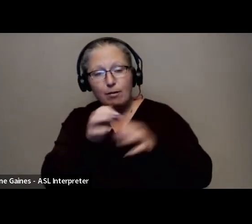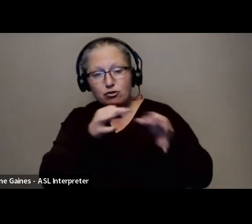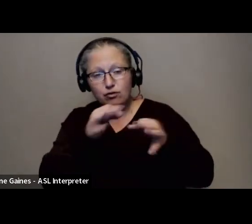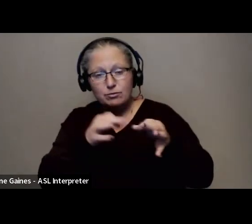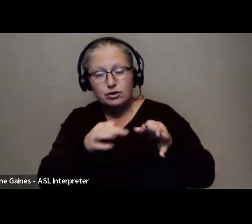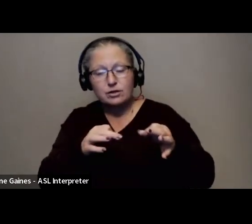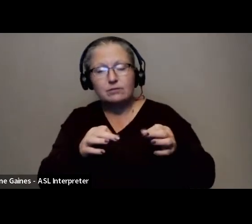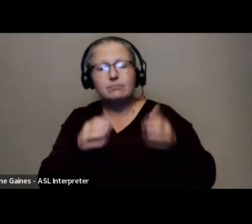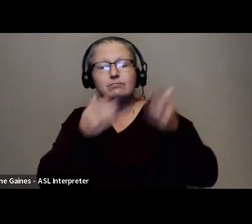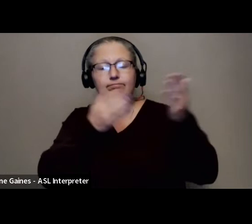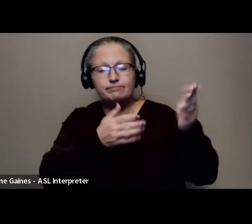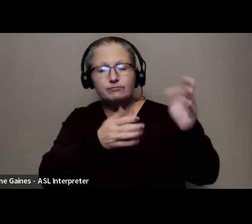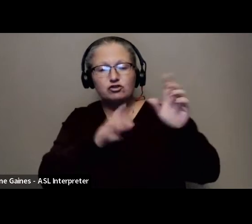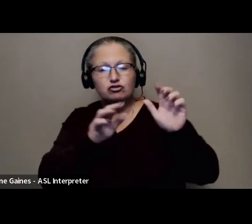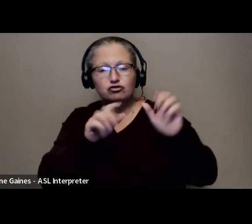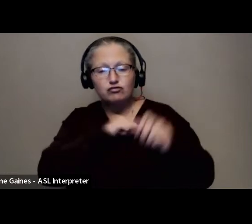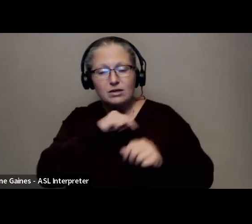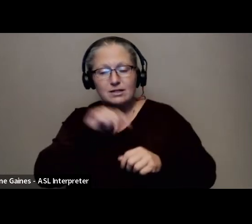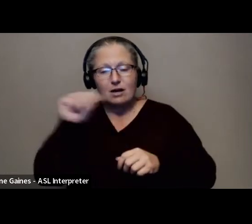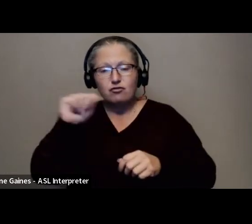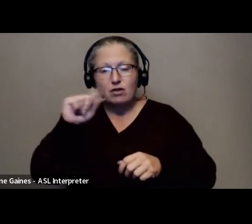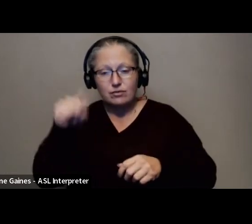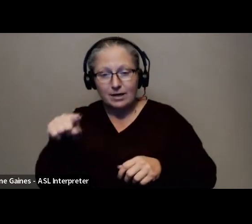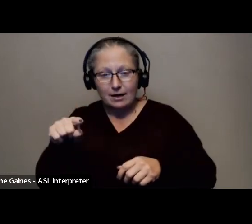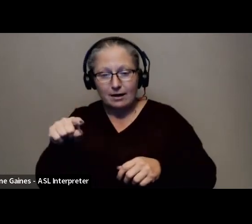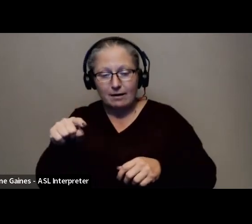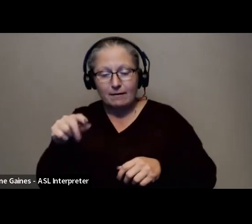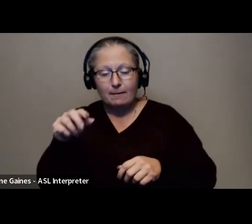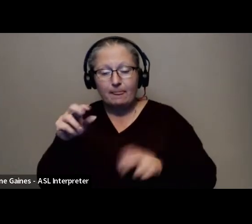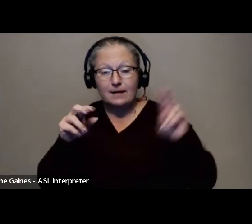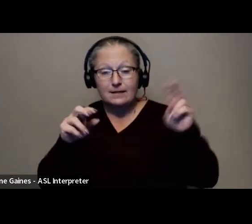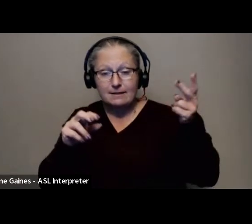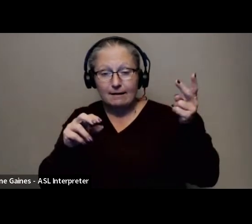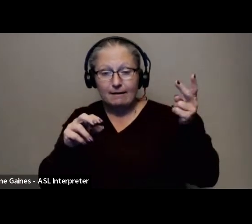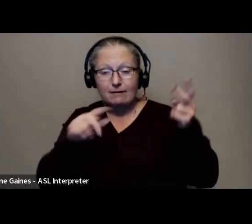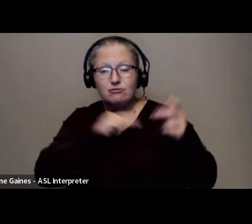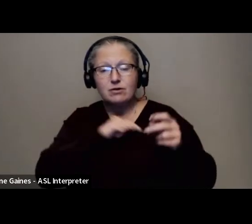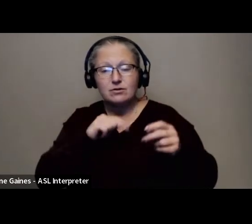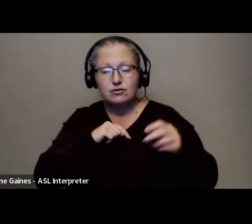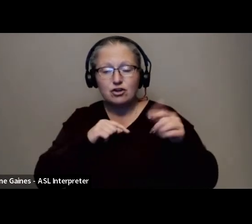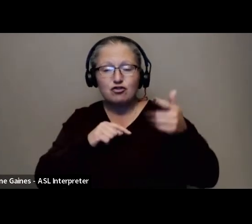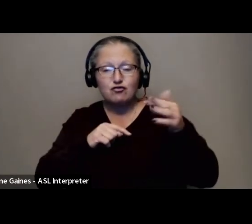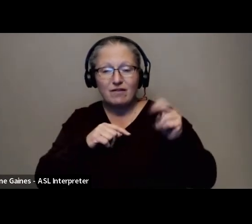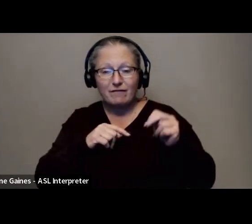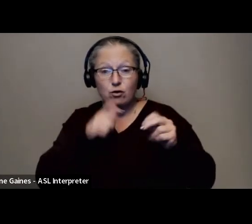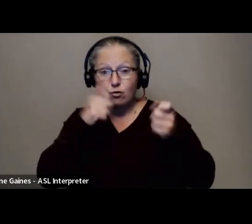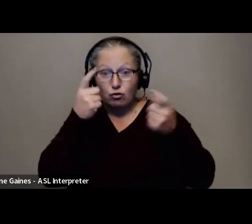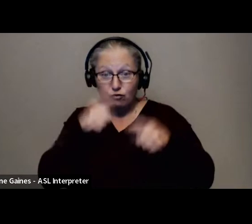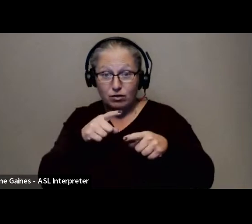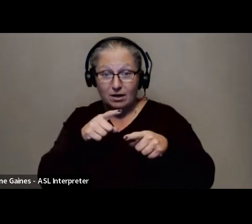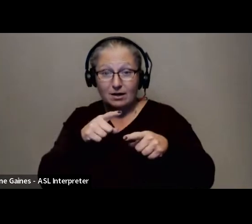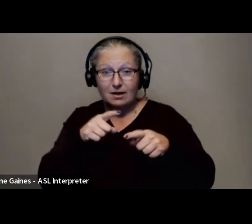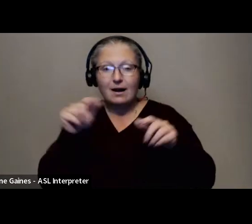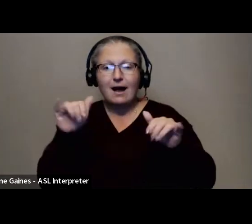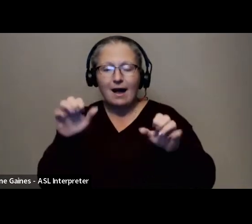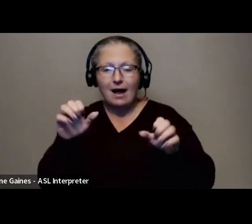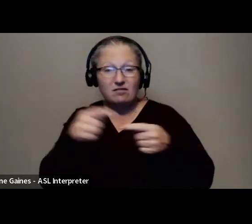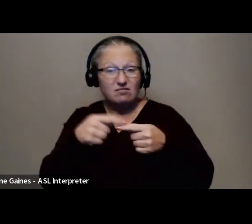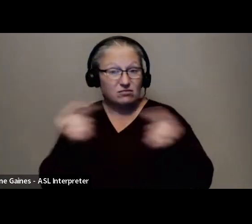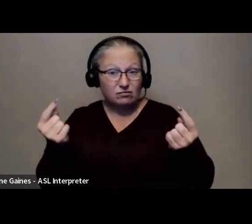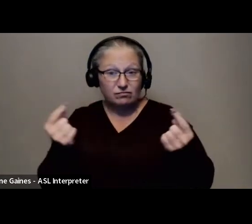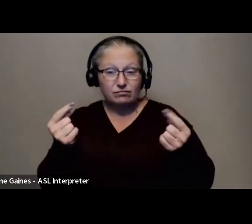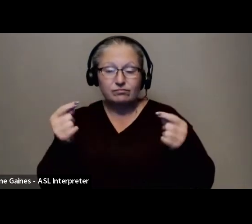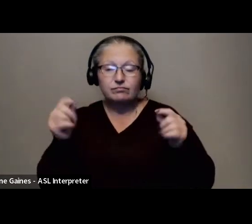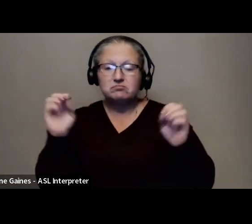descriptions. Okay, motion made by trustee Andrade Zuniga, Second. seconded by trustee Griffin. All those in favor, please say aye. Aye. Aye.